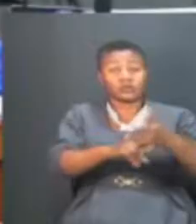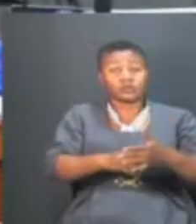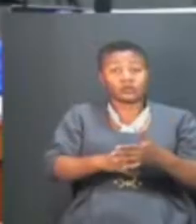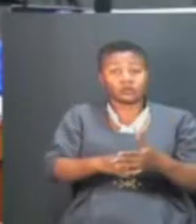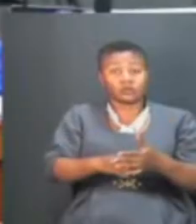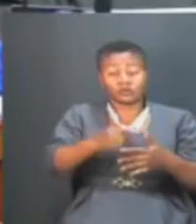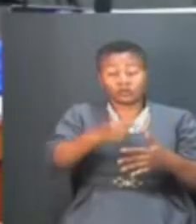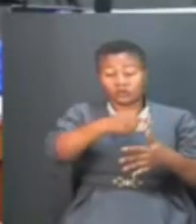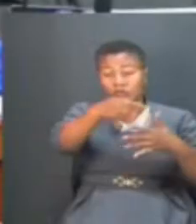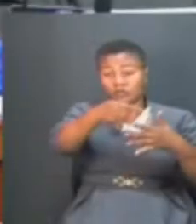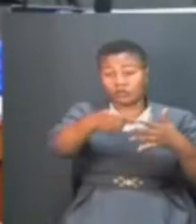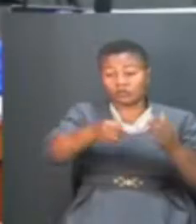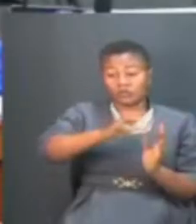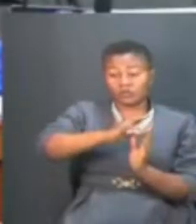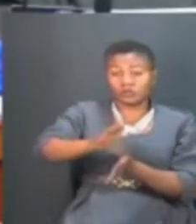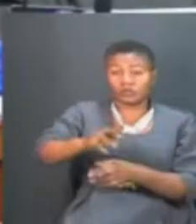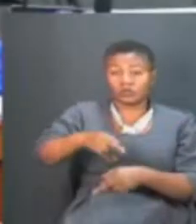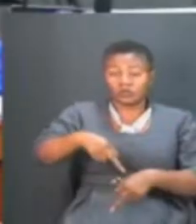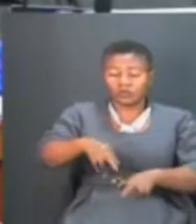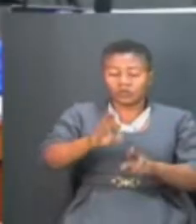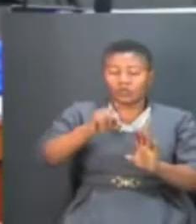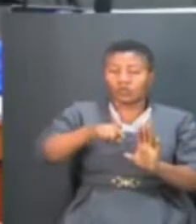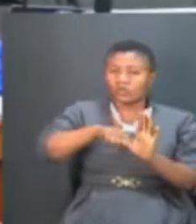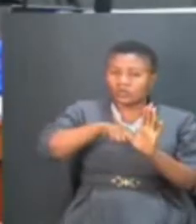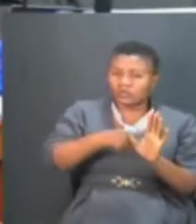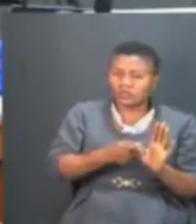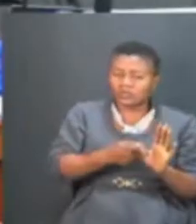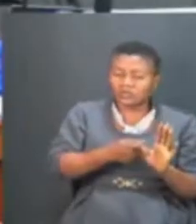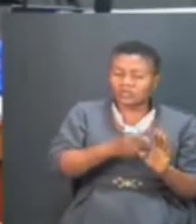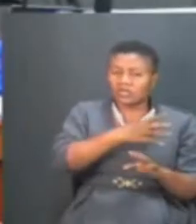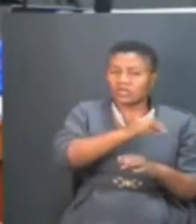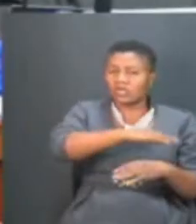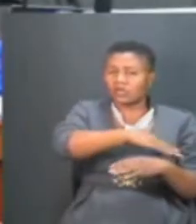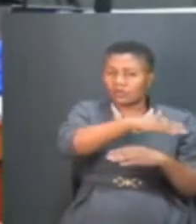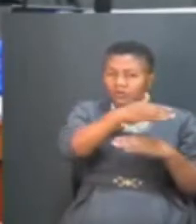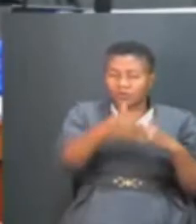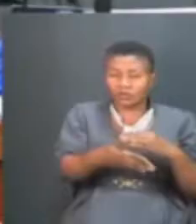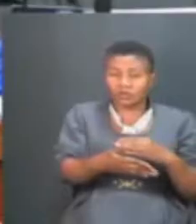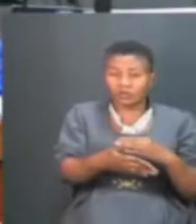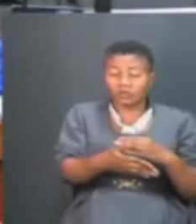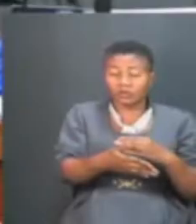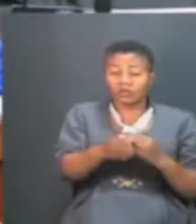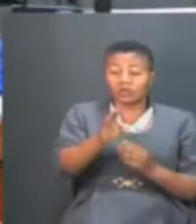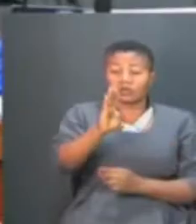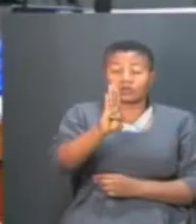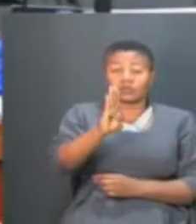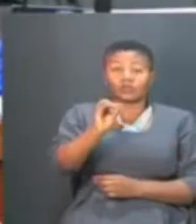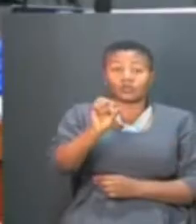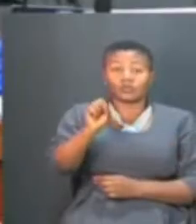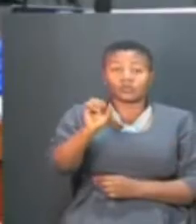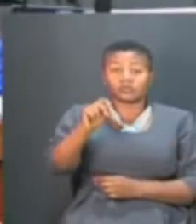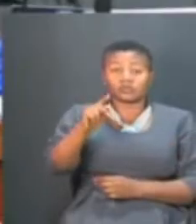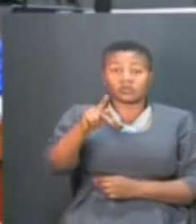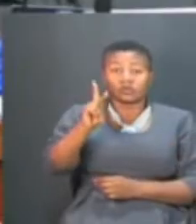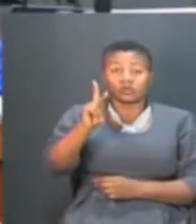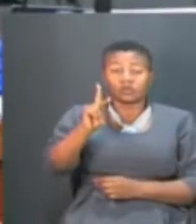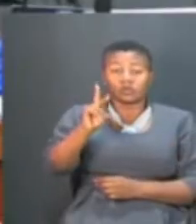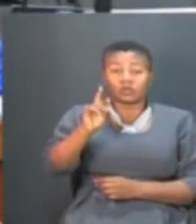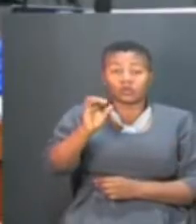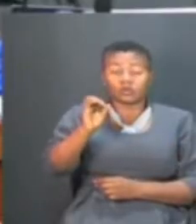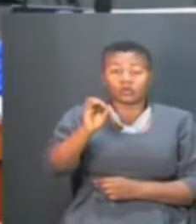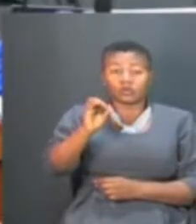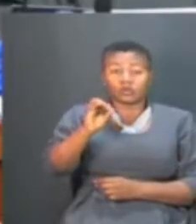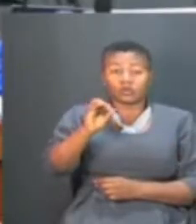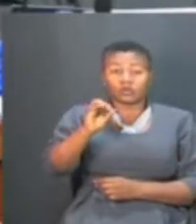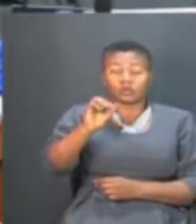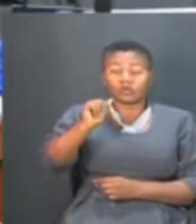abandoned roads will be resumed and completed: the Brosanko Junction to Brosanko Road,